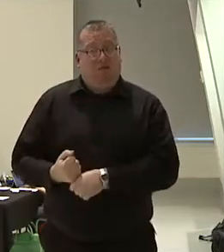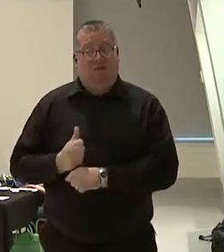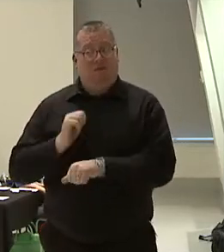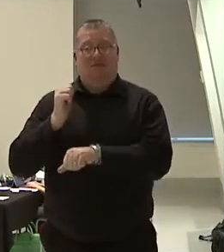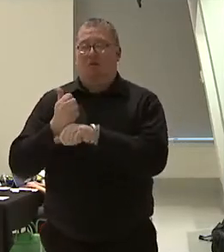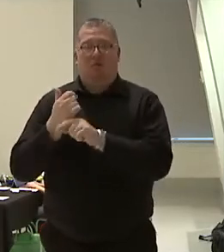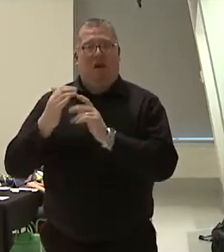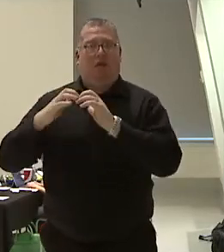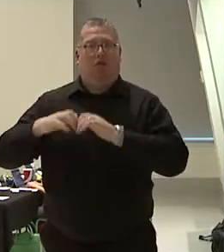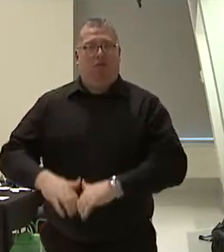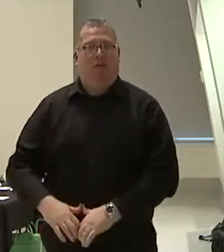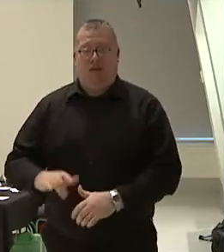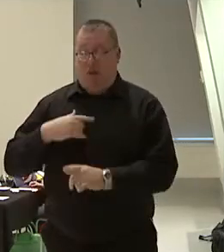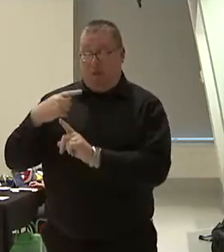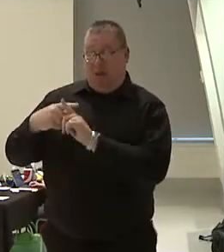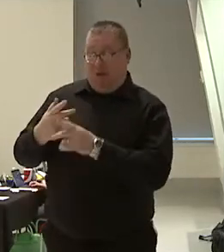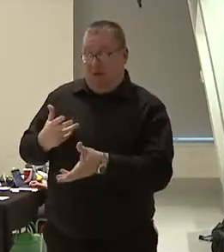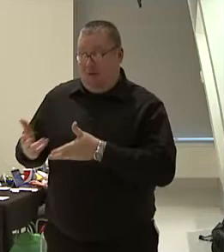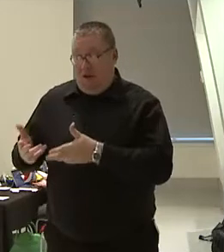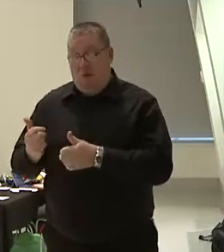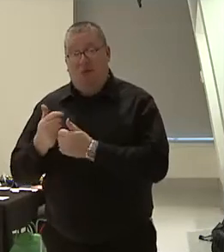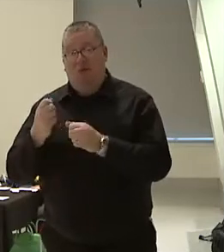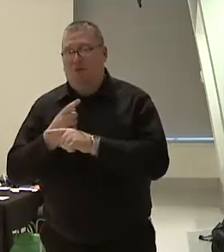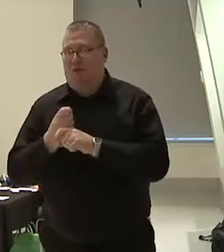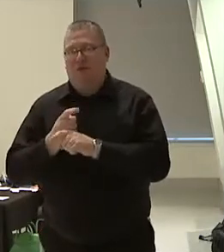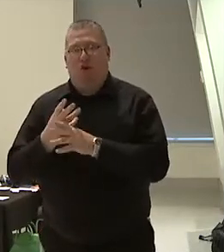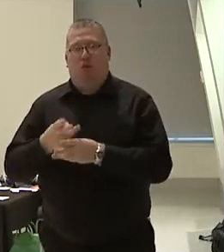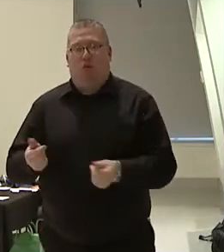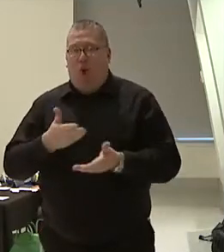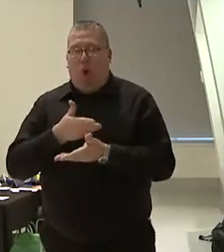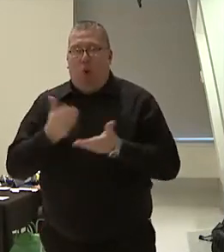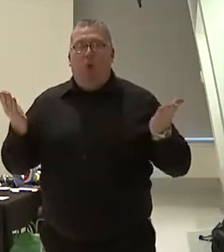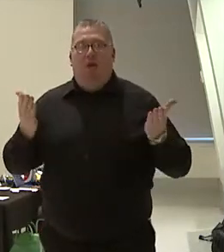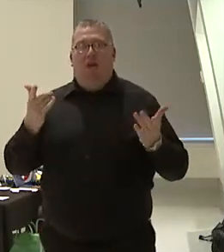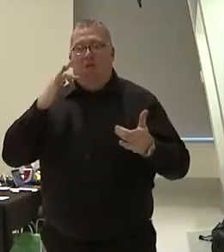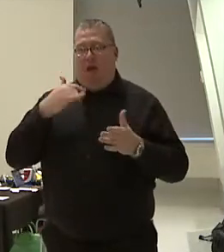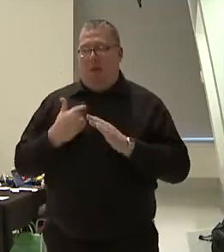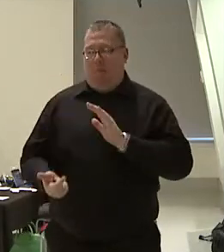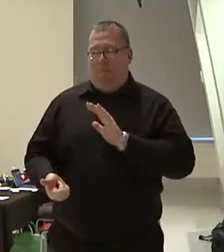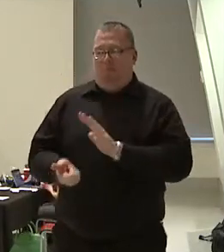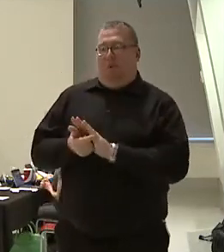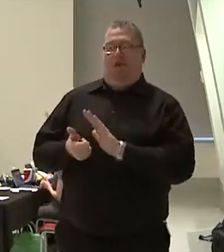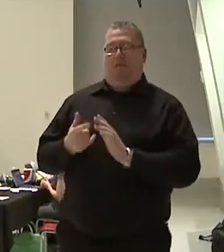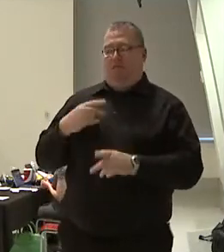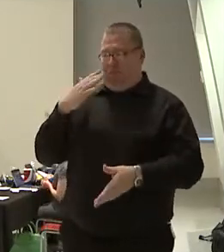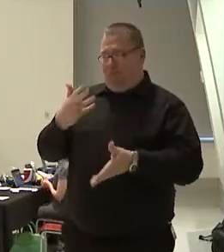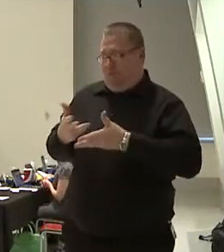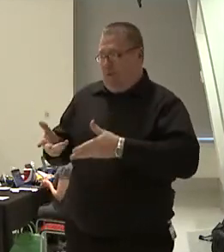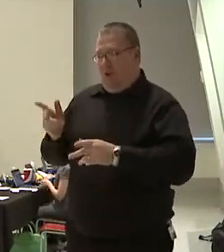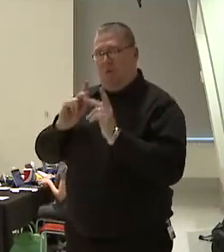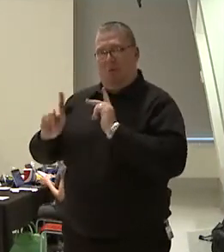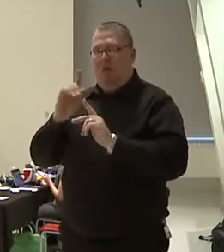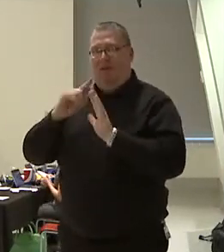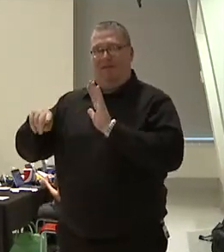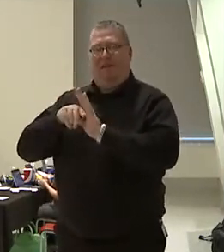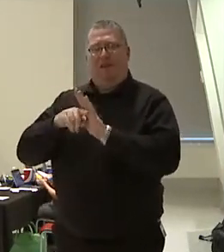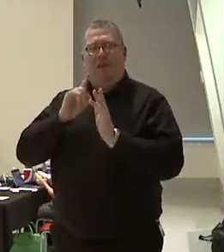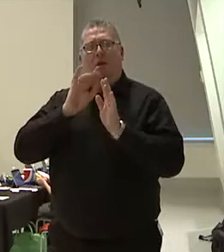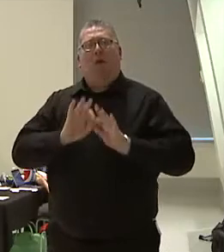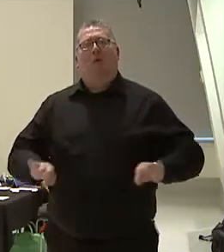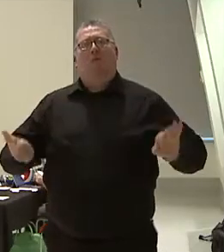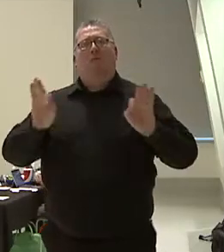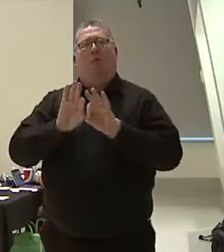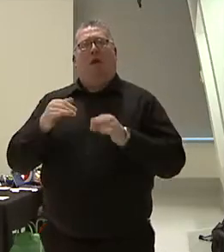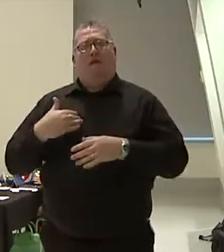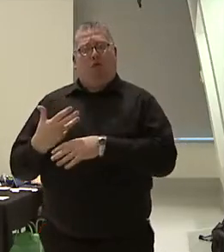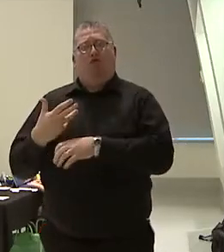sudden the positive interactions on Twitter, they're gone because you've then suddenly started treating people like animals. So it's important to have that